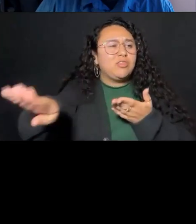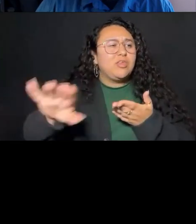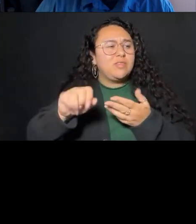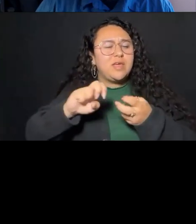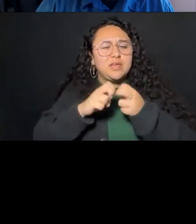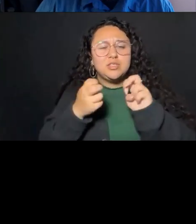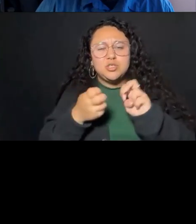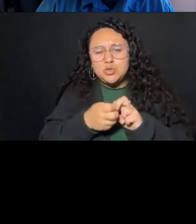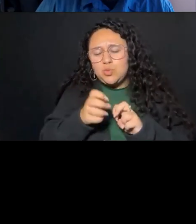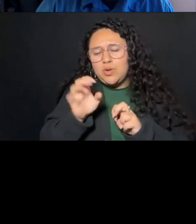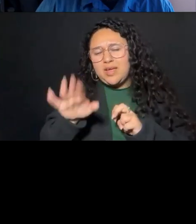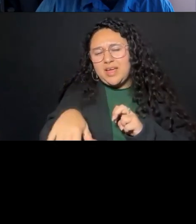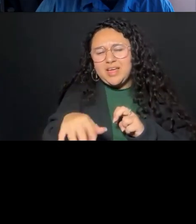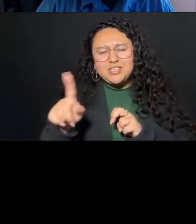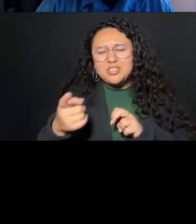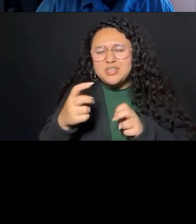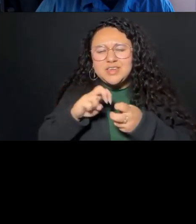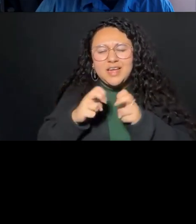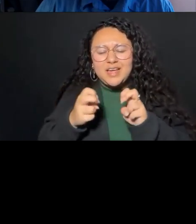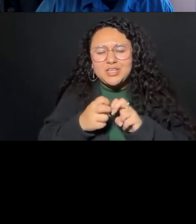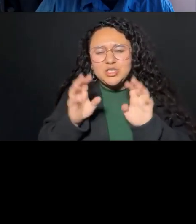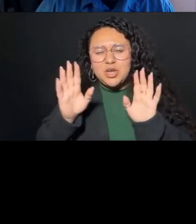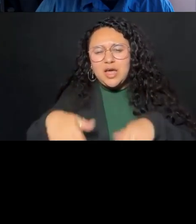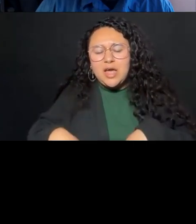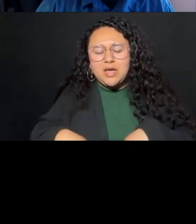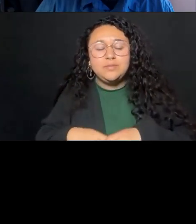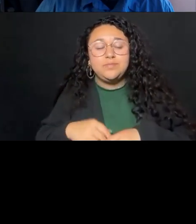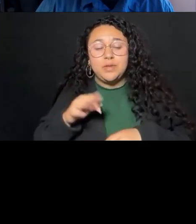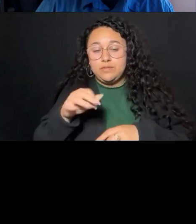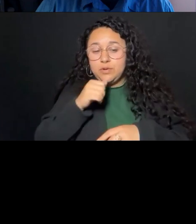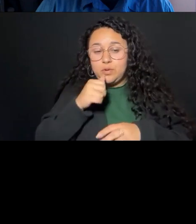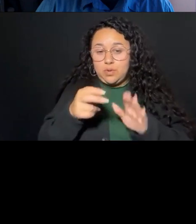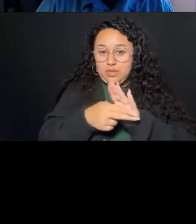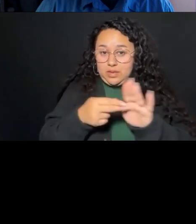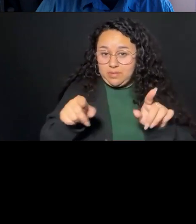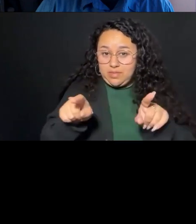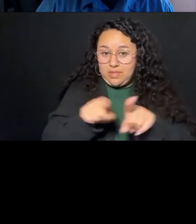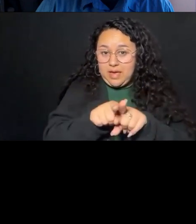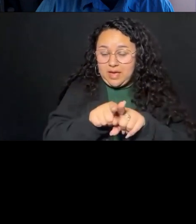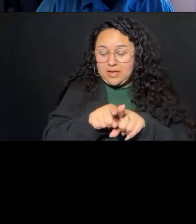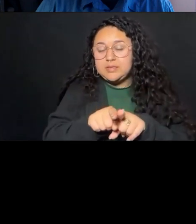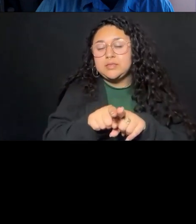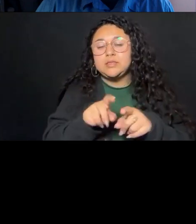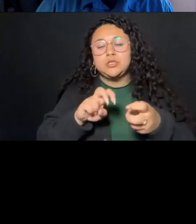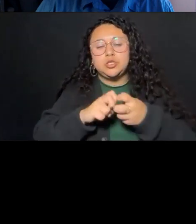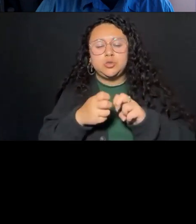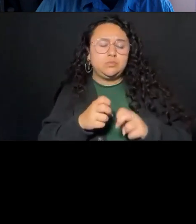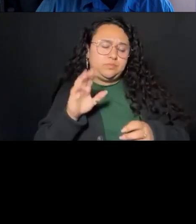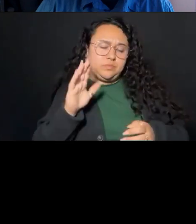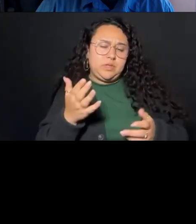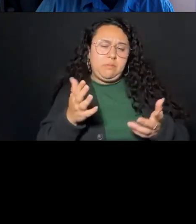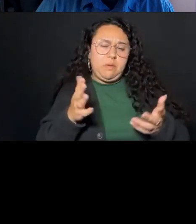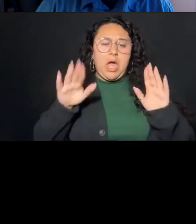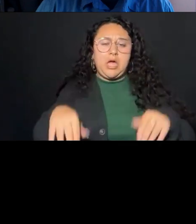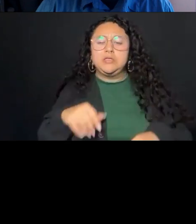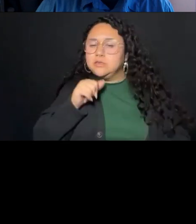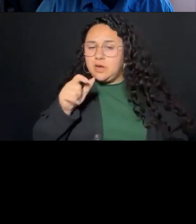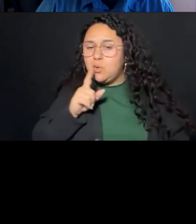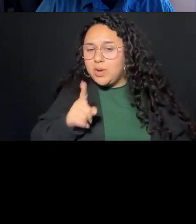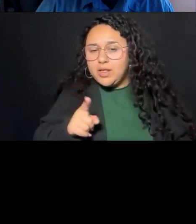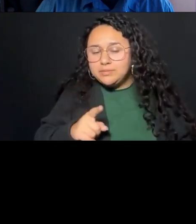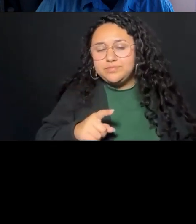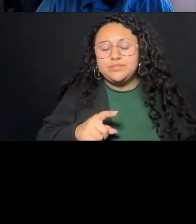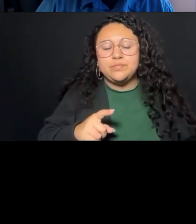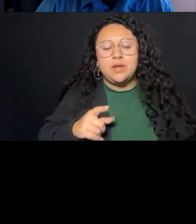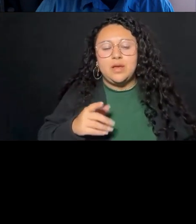issue as an issue because like if you don't categorize it as an issue, then it's apparently not an issue. And I think after that, they thought